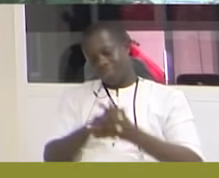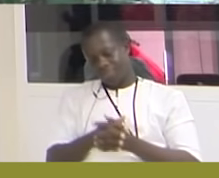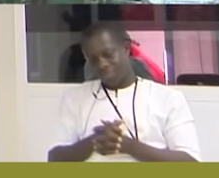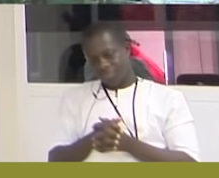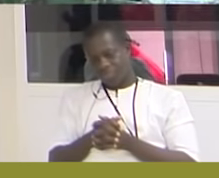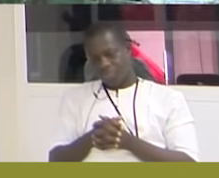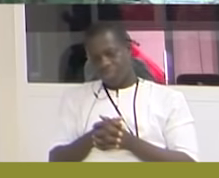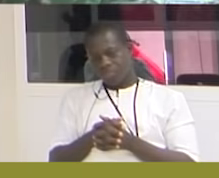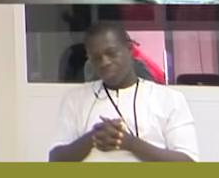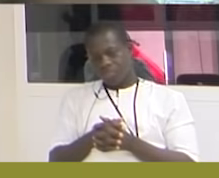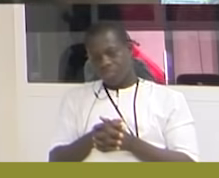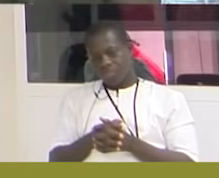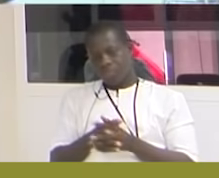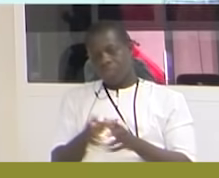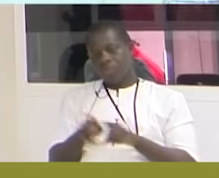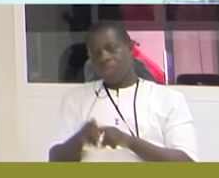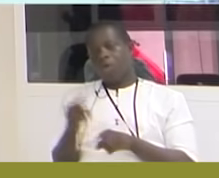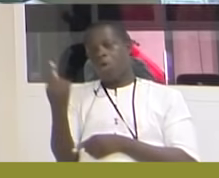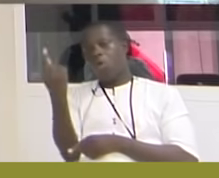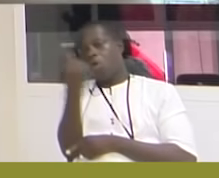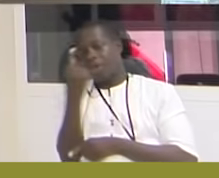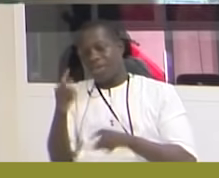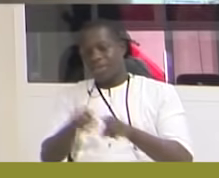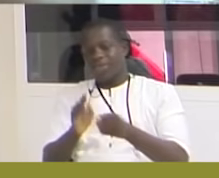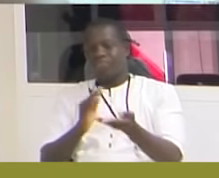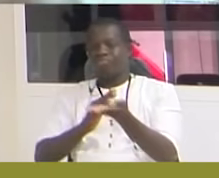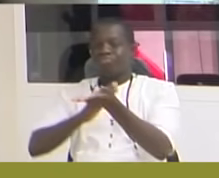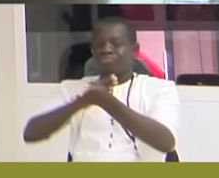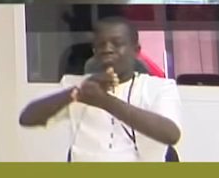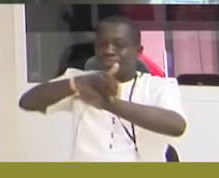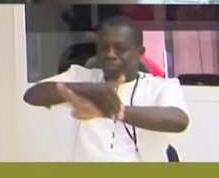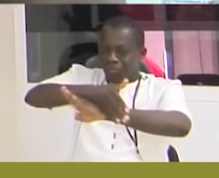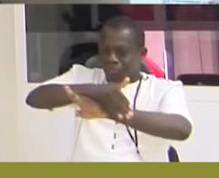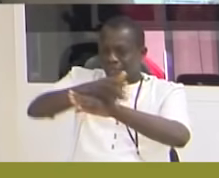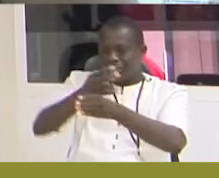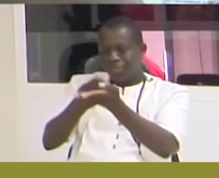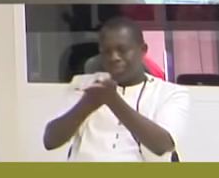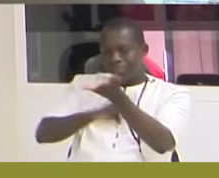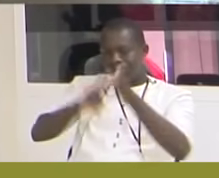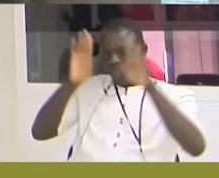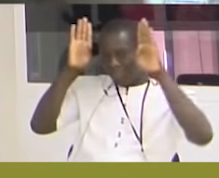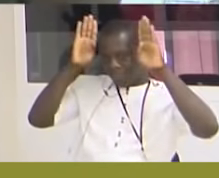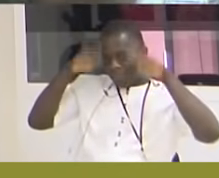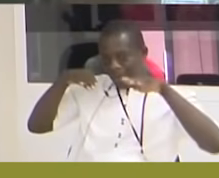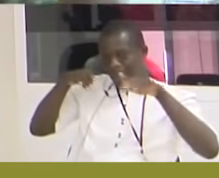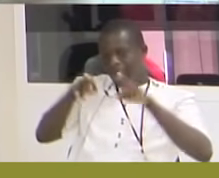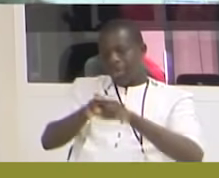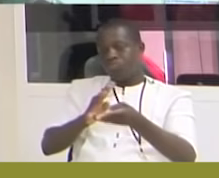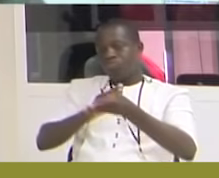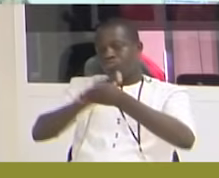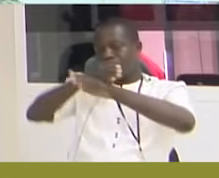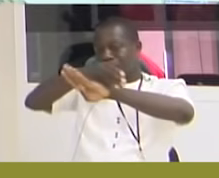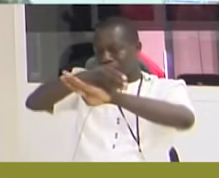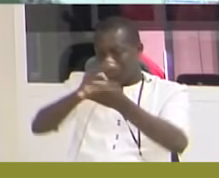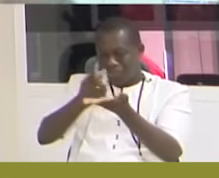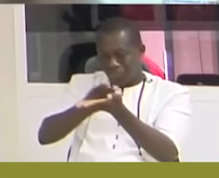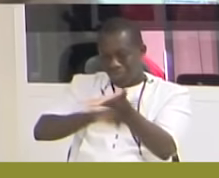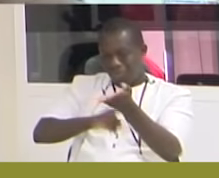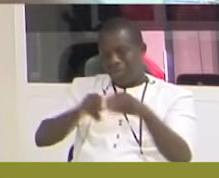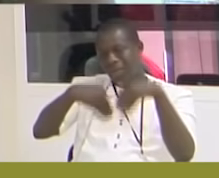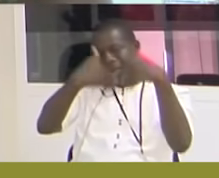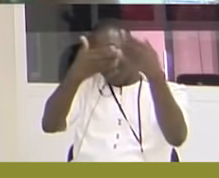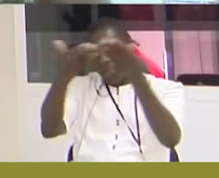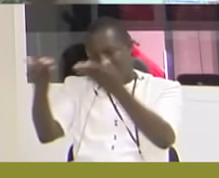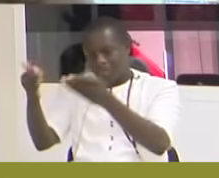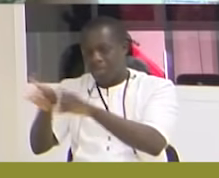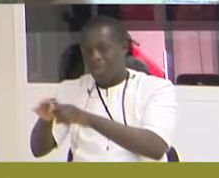this ana lay comme Toboski ni suñ démé ay Toboski yum dé joxé ni. Accepted. Ana bobu